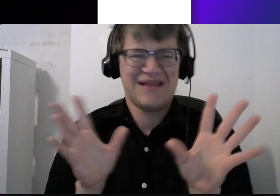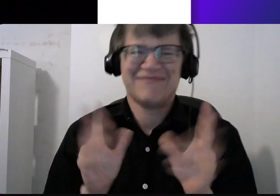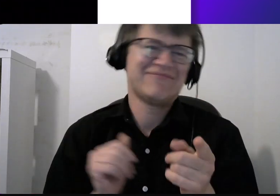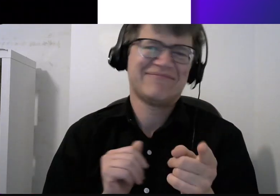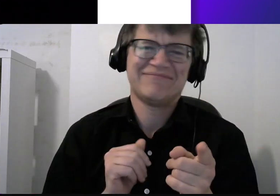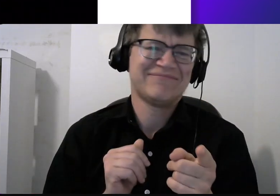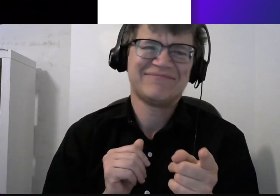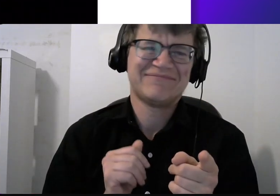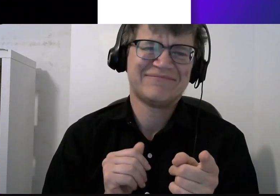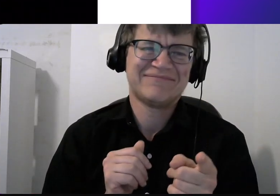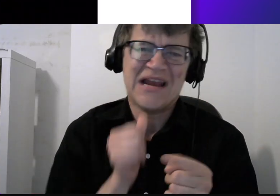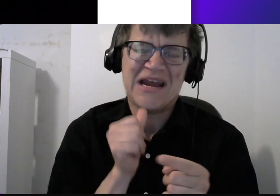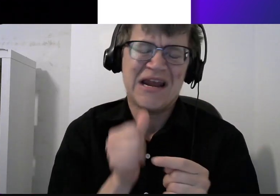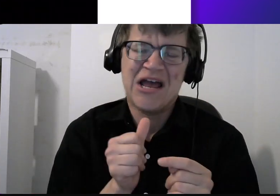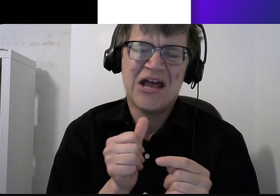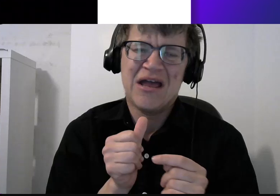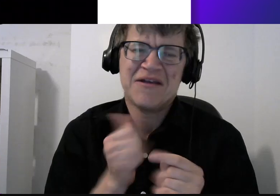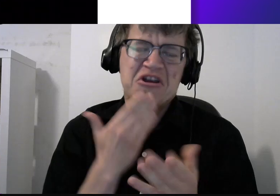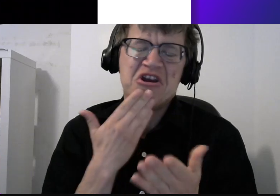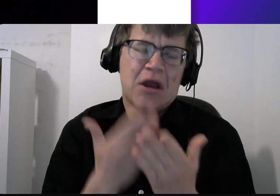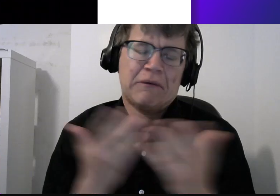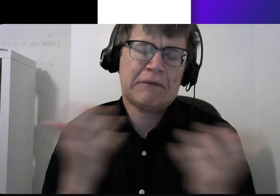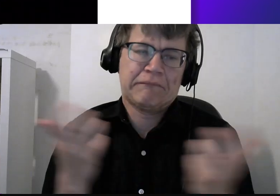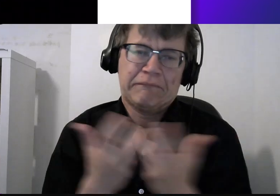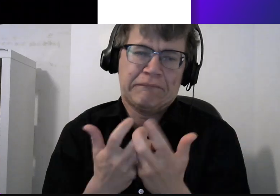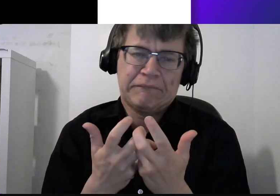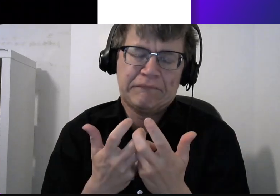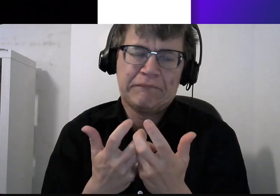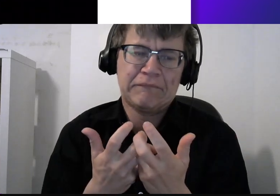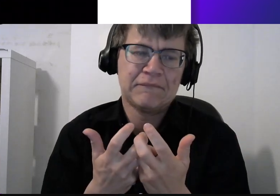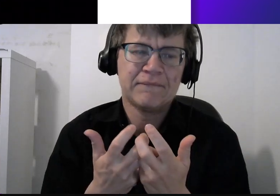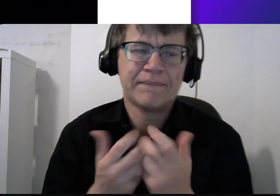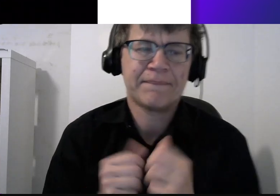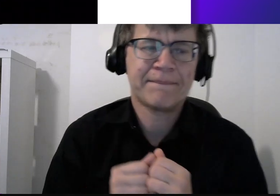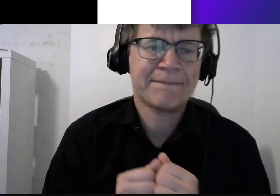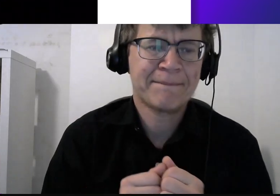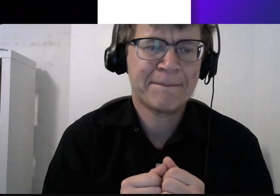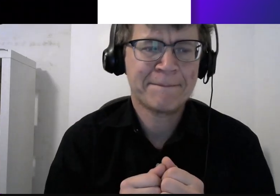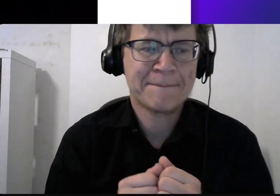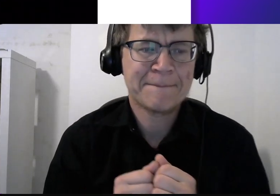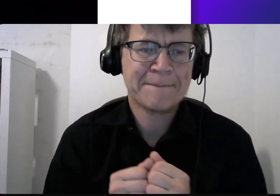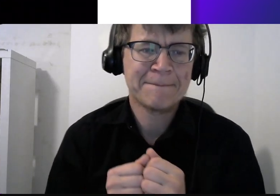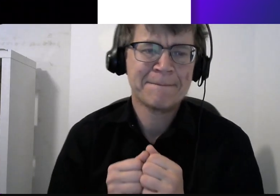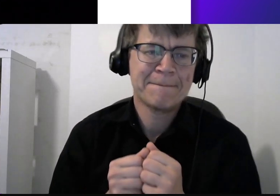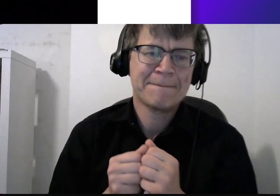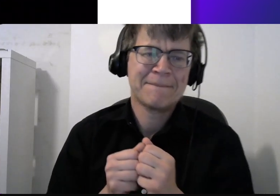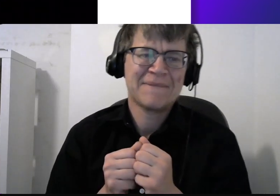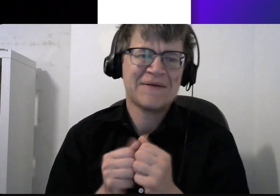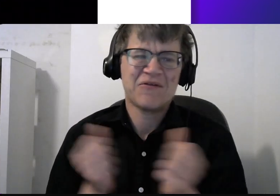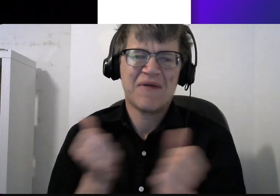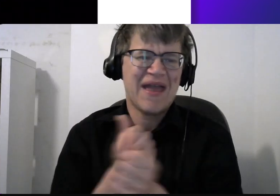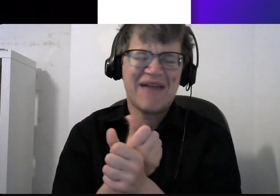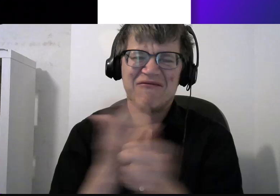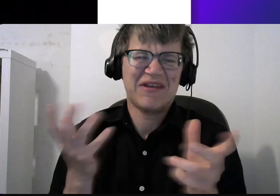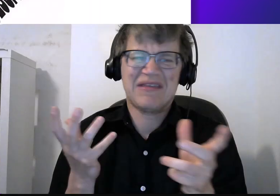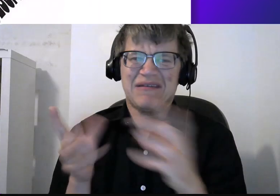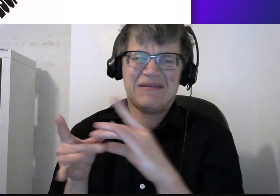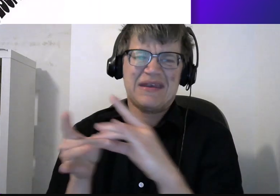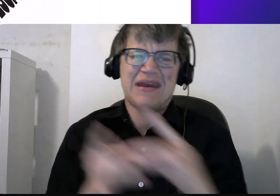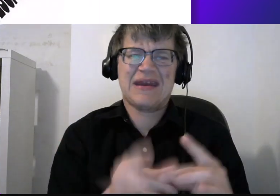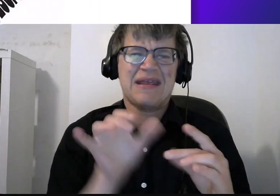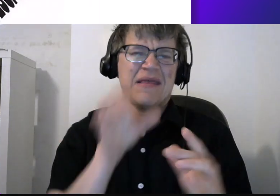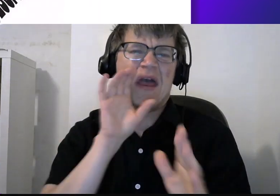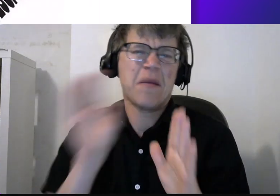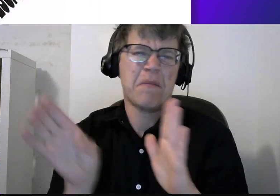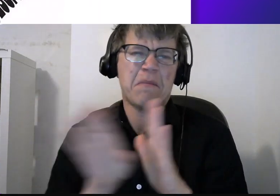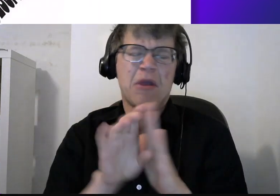is aligning all of its eggs into the bucket of the light bulb, which we don't want to do.